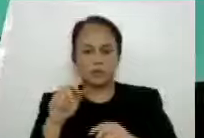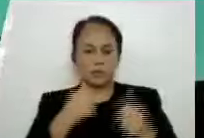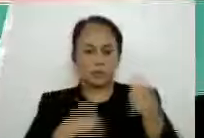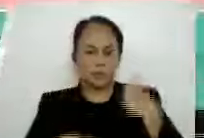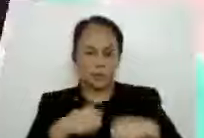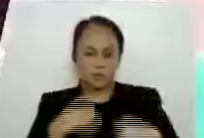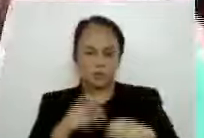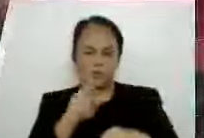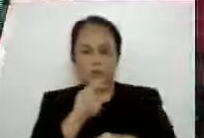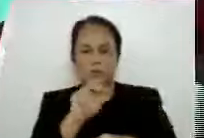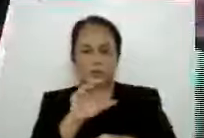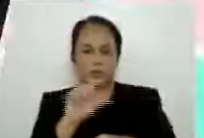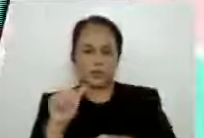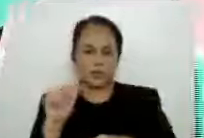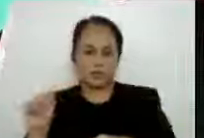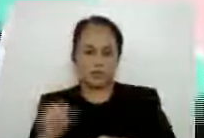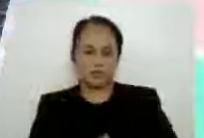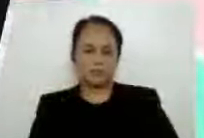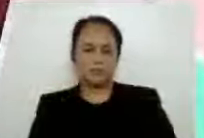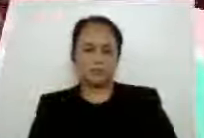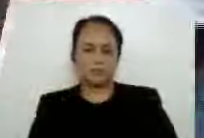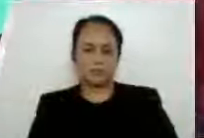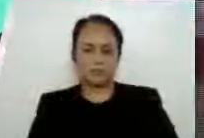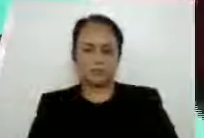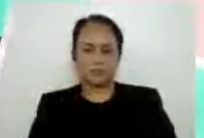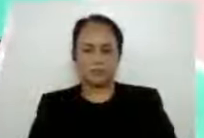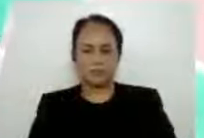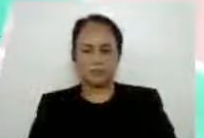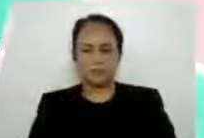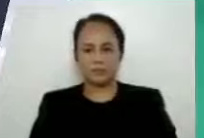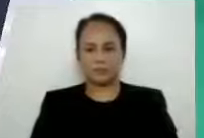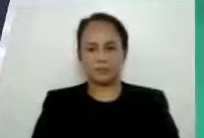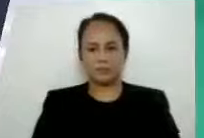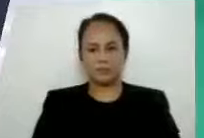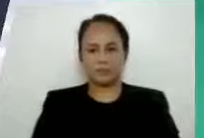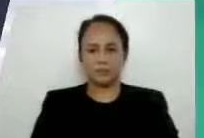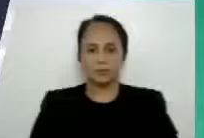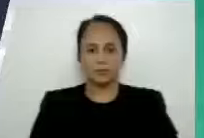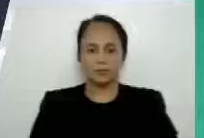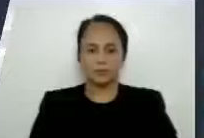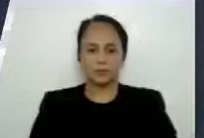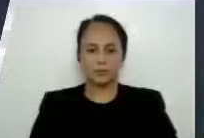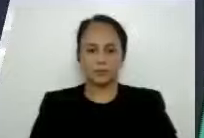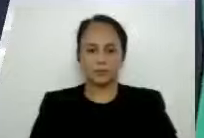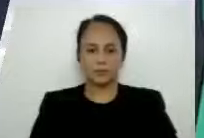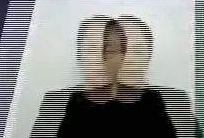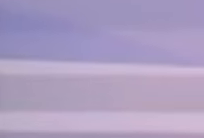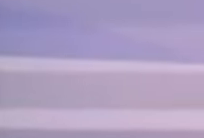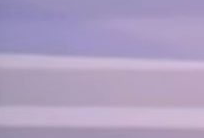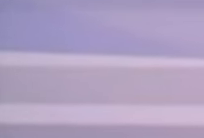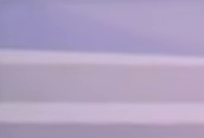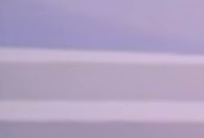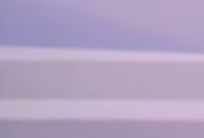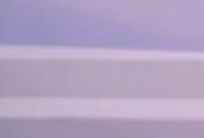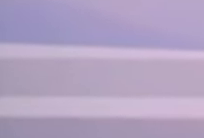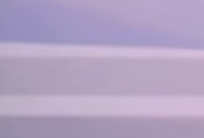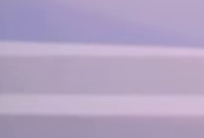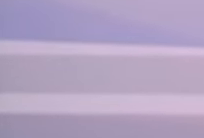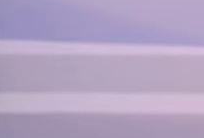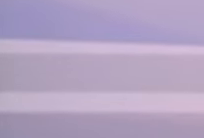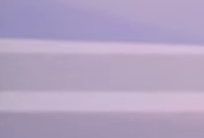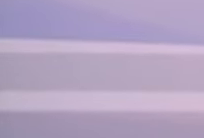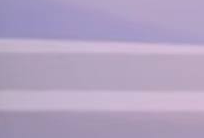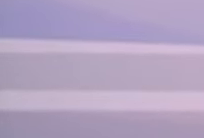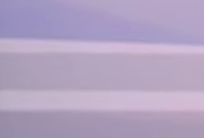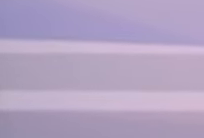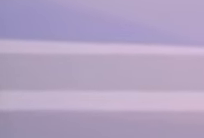NCAA. Para sa GMA Integrated News, EJ Gomez, nakatutok 24 oras. Mga kapuso, patuloy